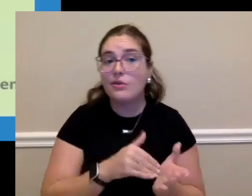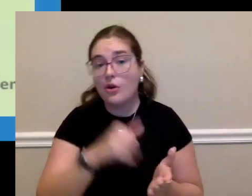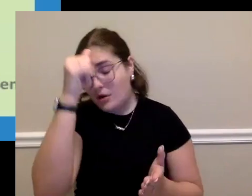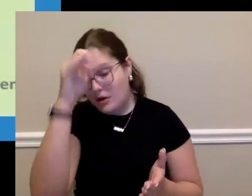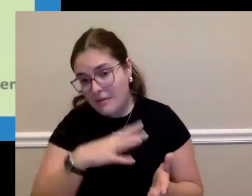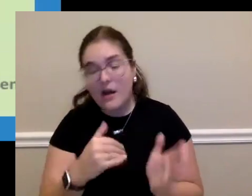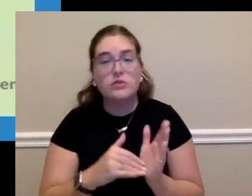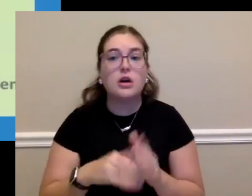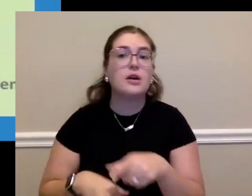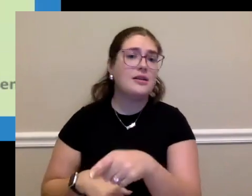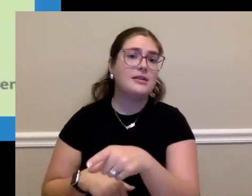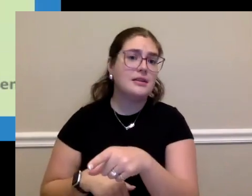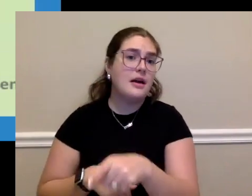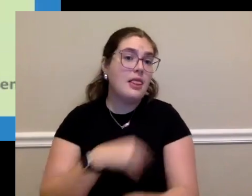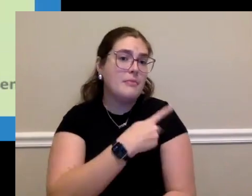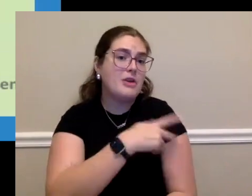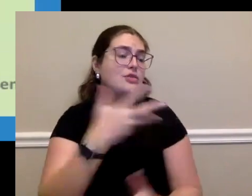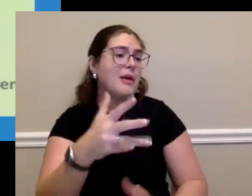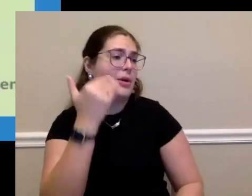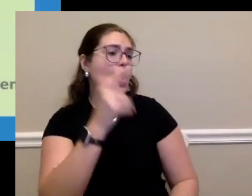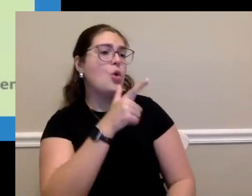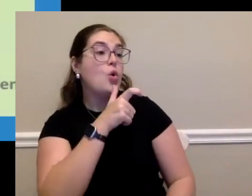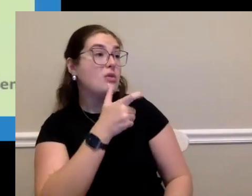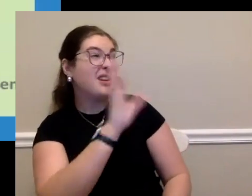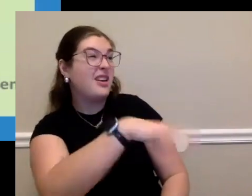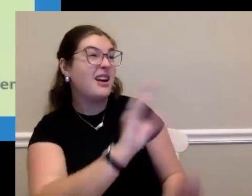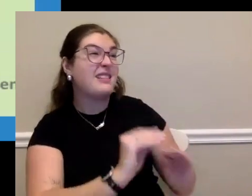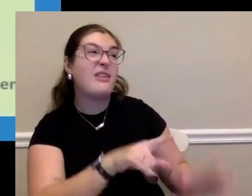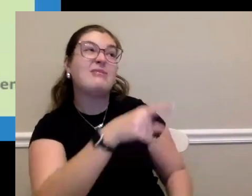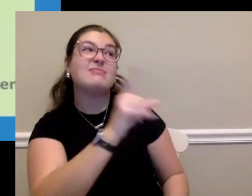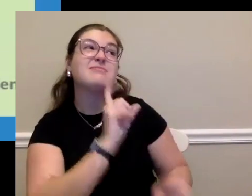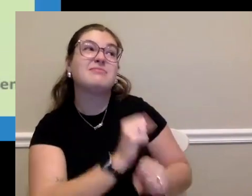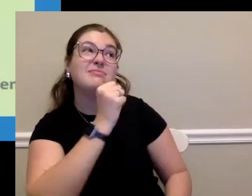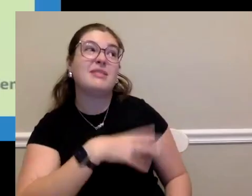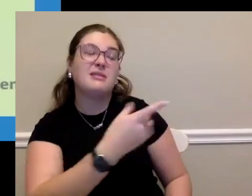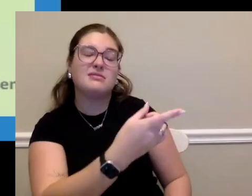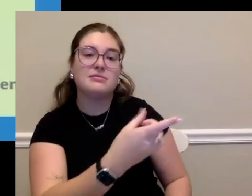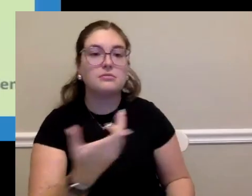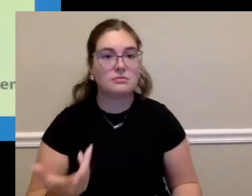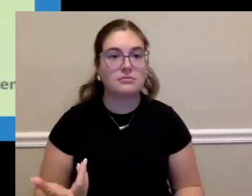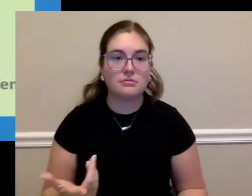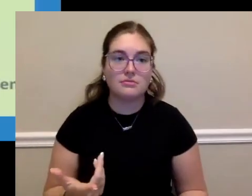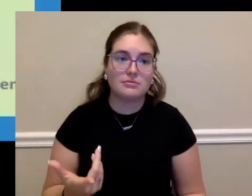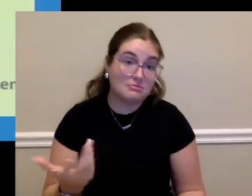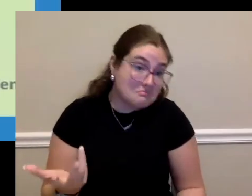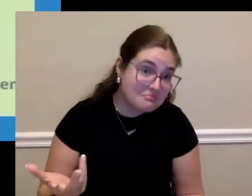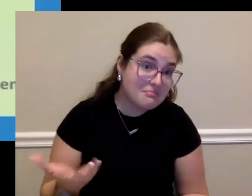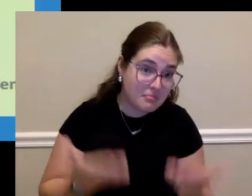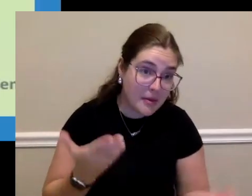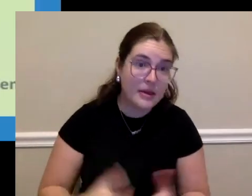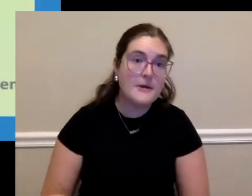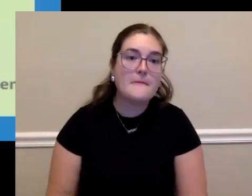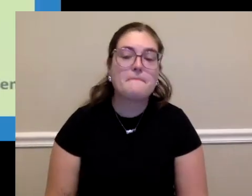The patient might even know the doctor, so they might be able to clarify for you. Oh, it's Ah, el doctor.